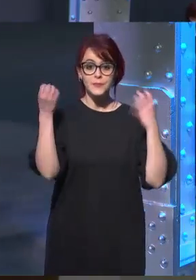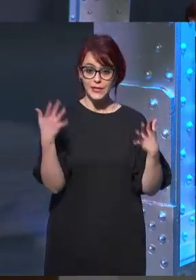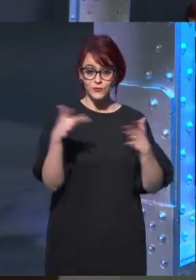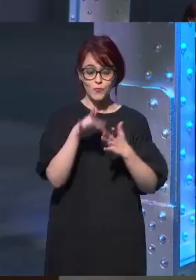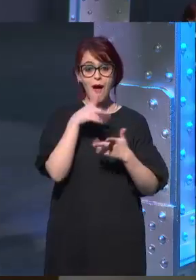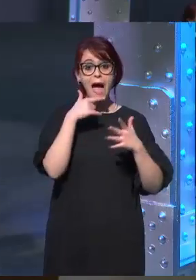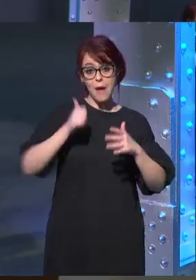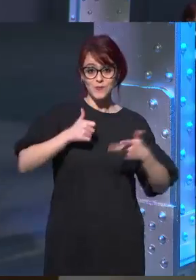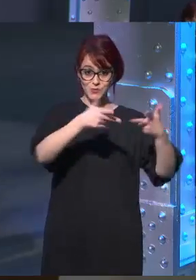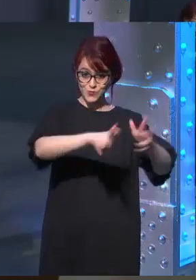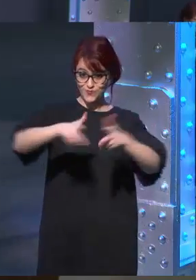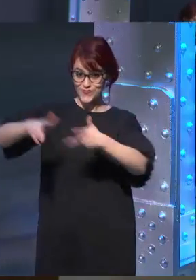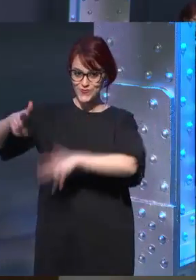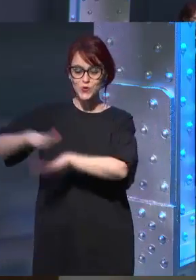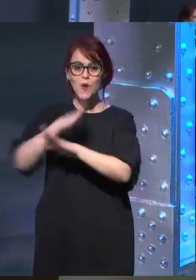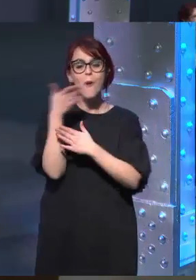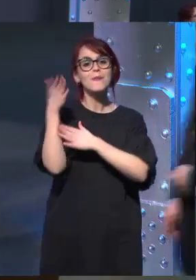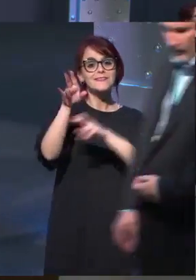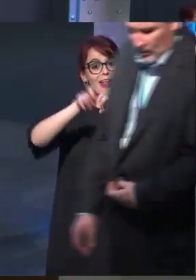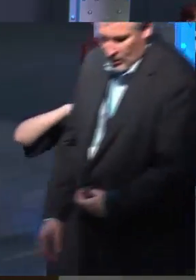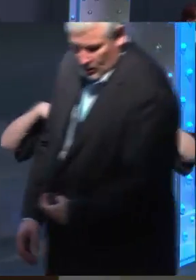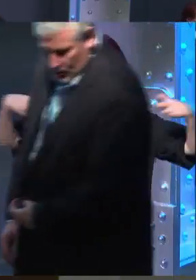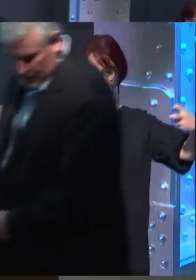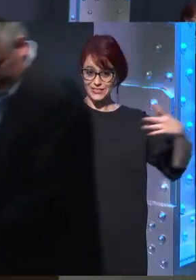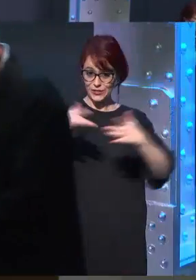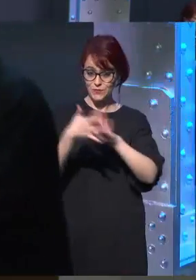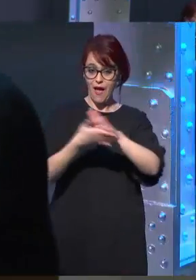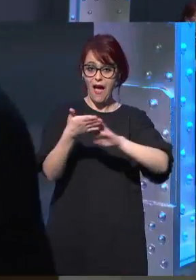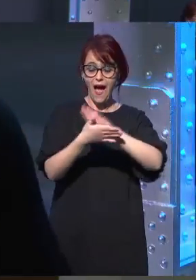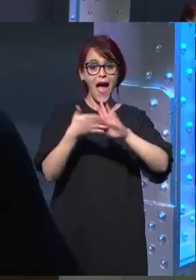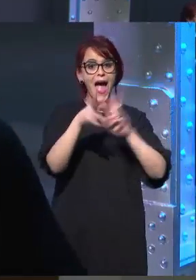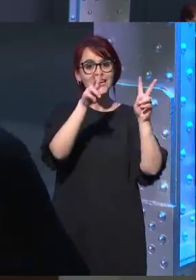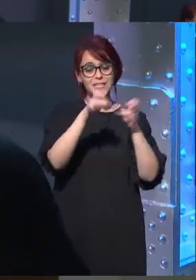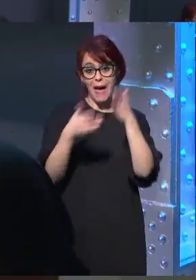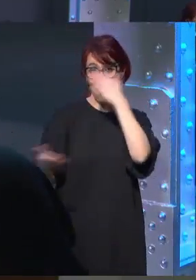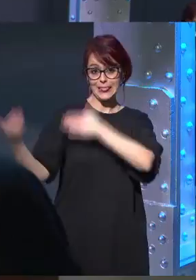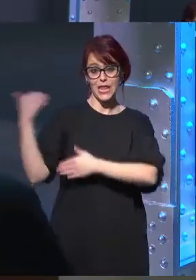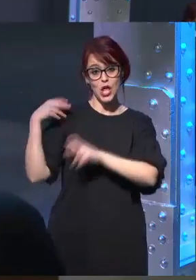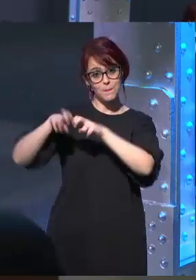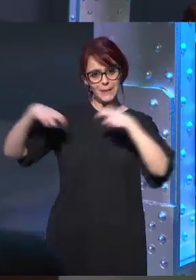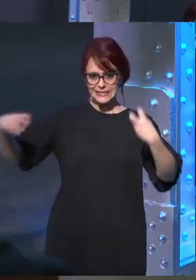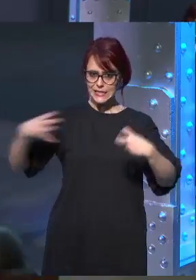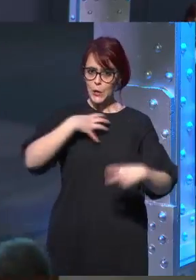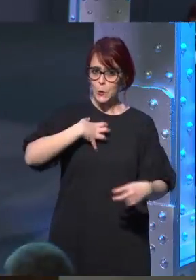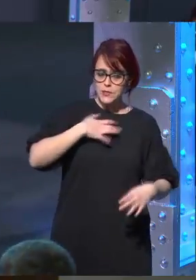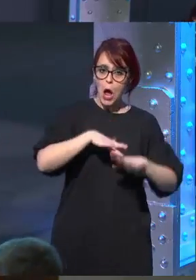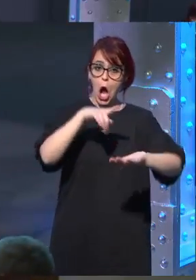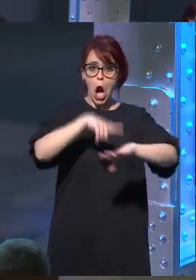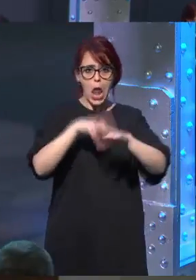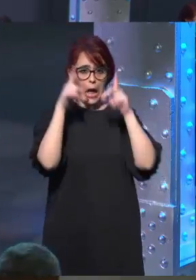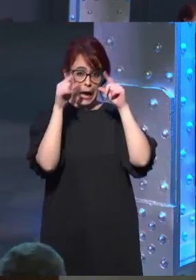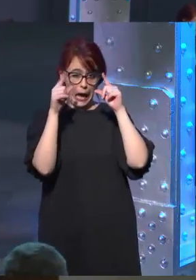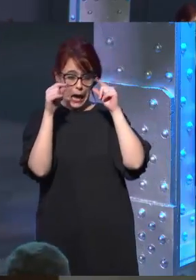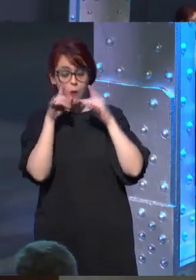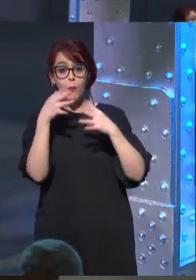Bueno, mientras nos terminamos de sentar, os voy presentando. Well, so please take your seats. Let me introduce this last panel. Borja